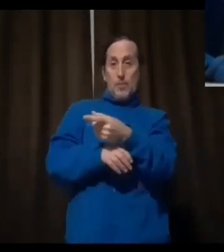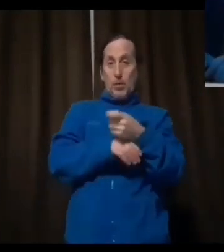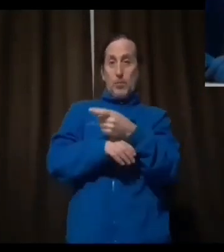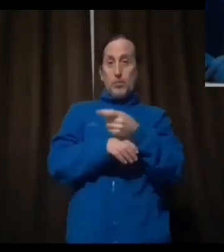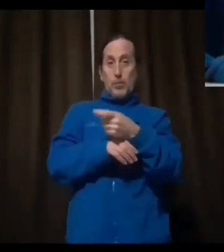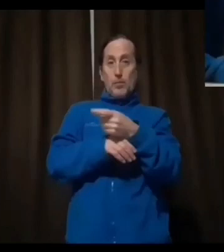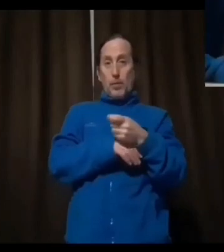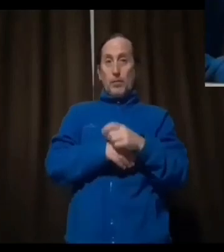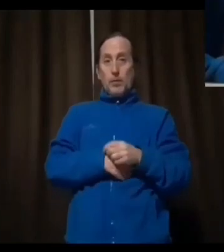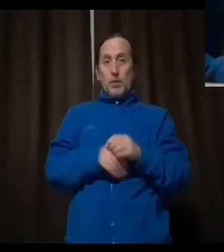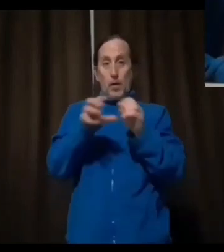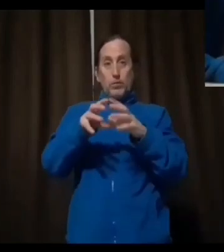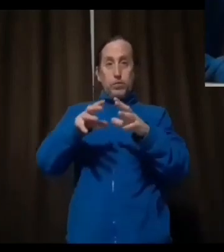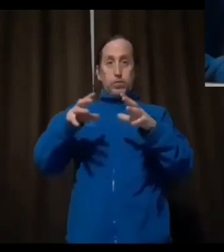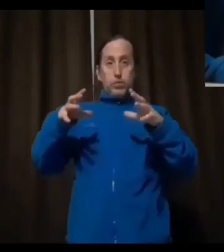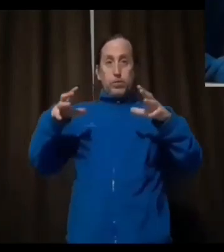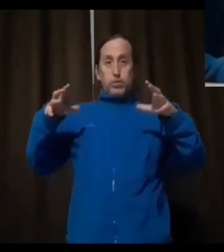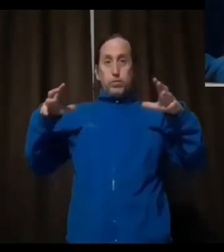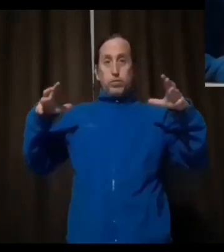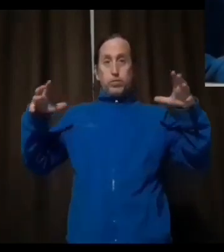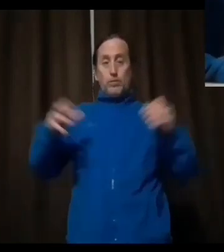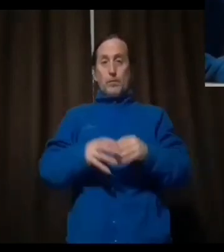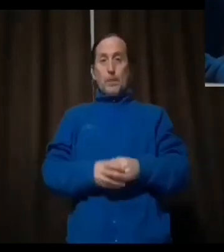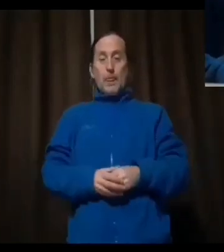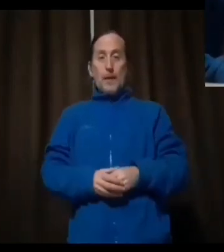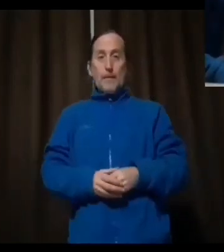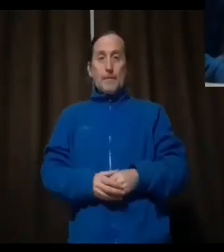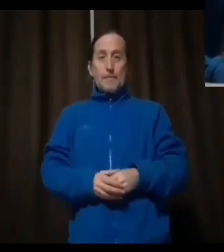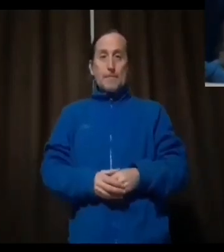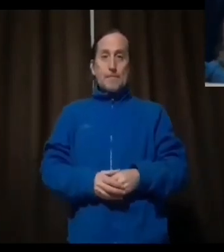and hitting another vortex somewhere. That's what is in the experiment.